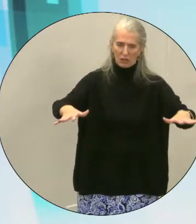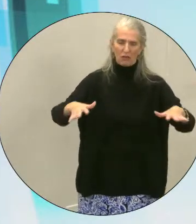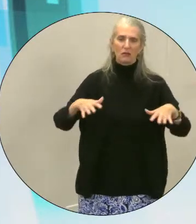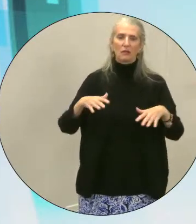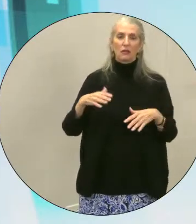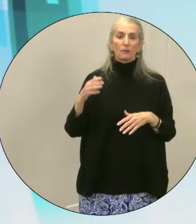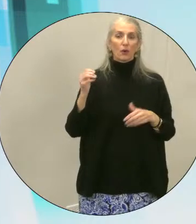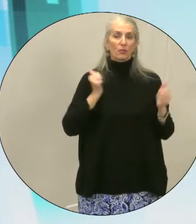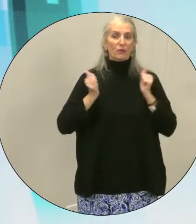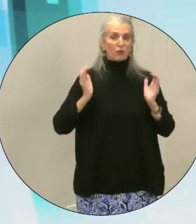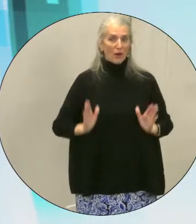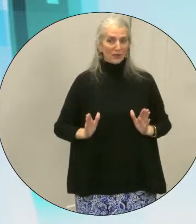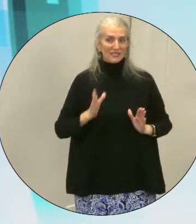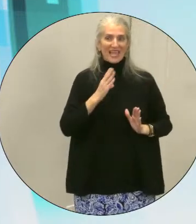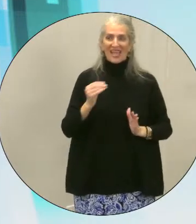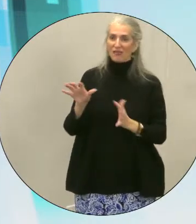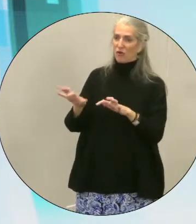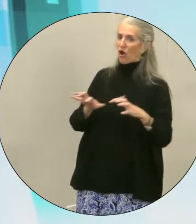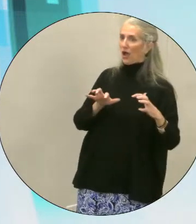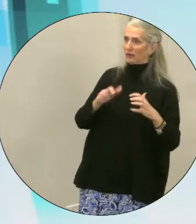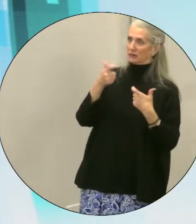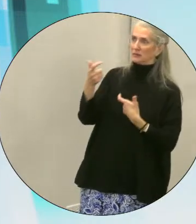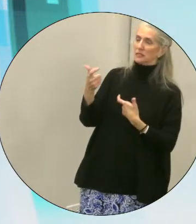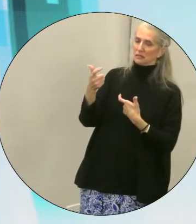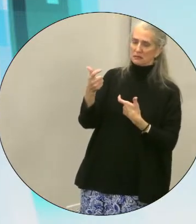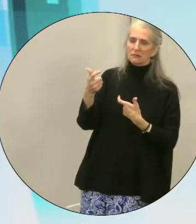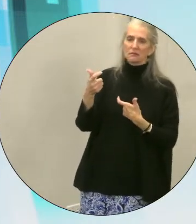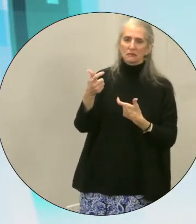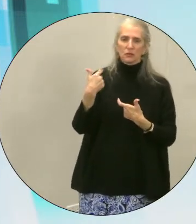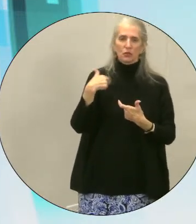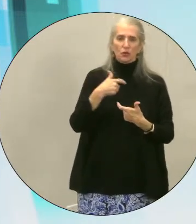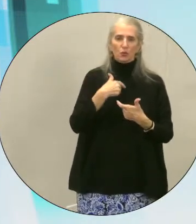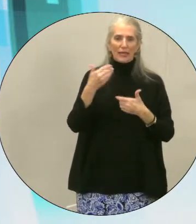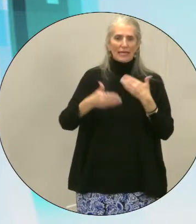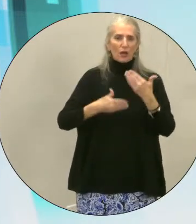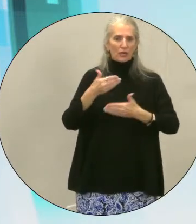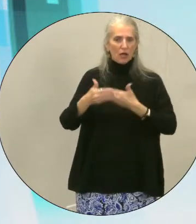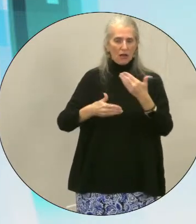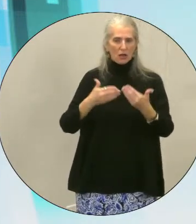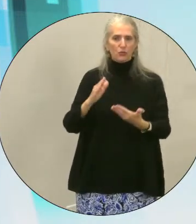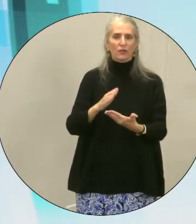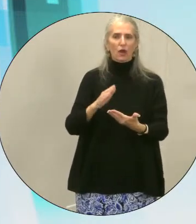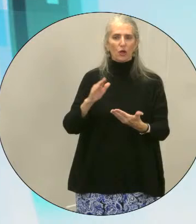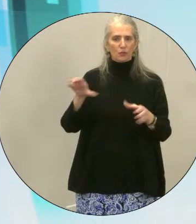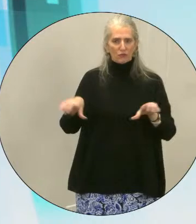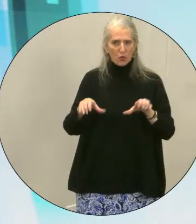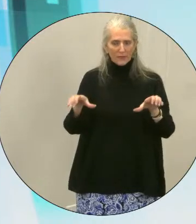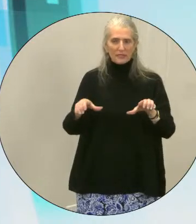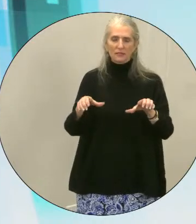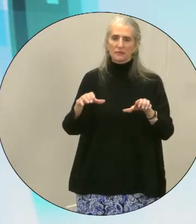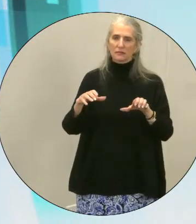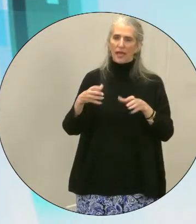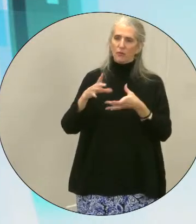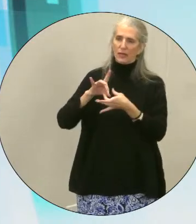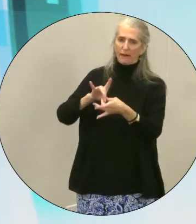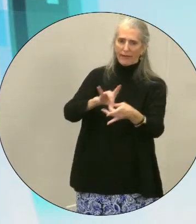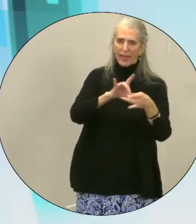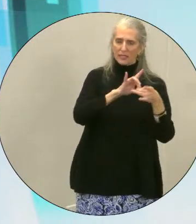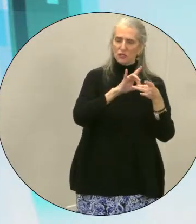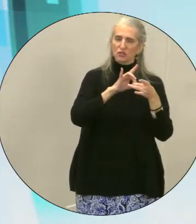performer side and the audience side, and we carried on with our performance and engaged, and I